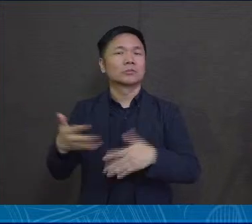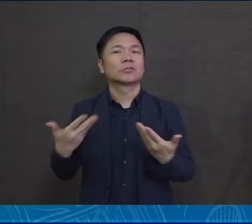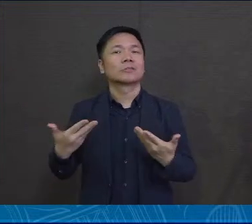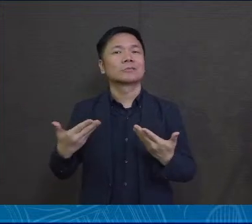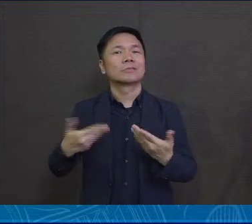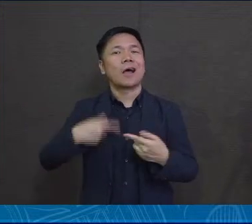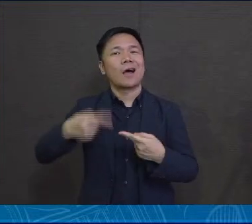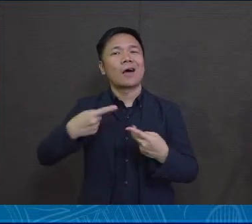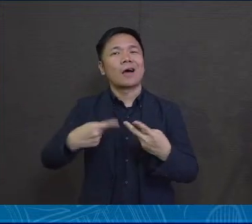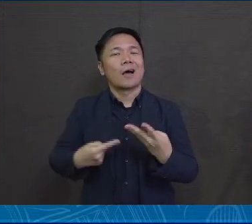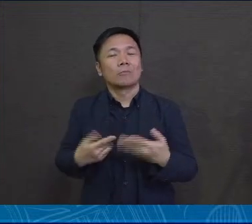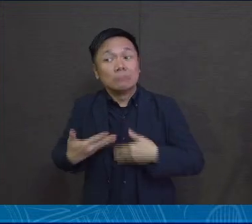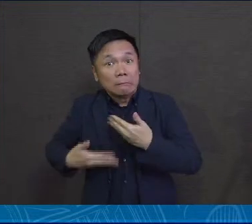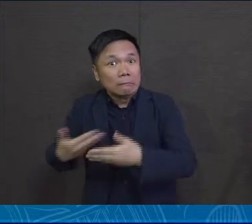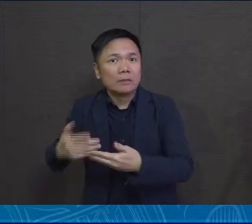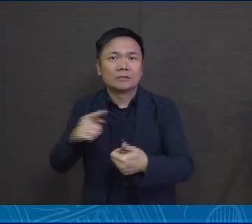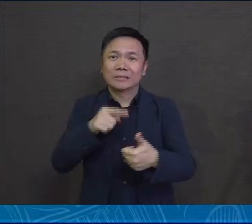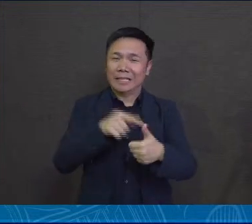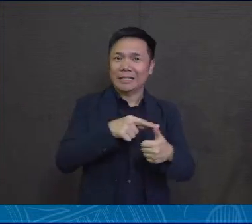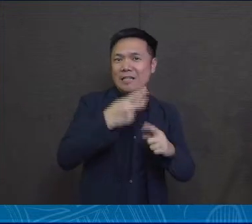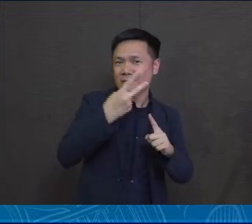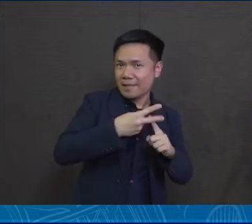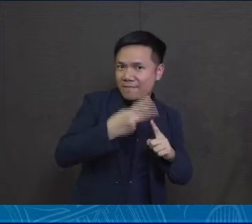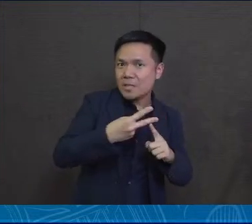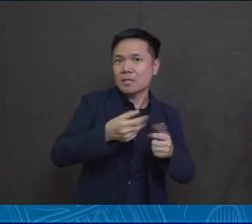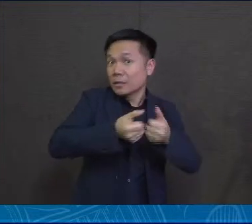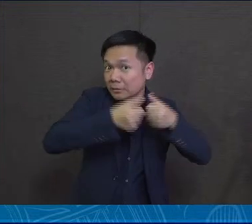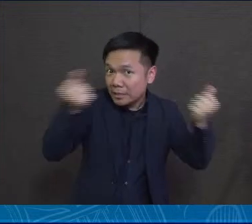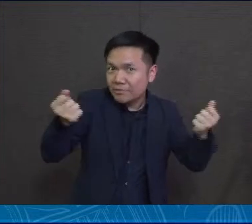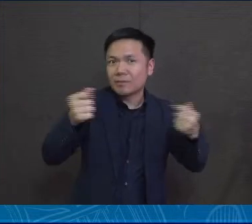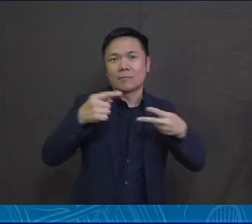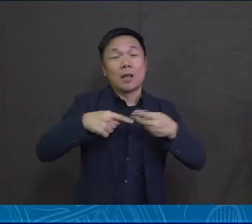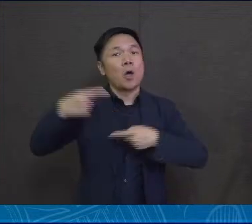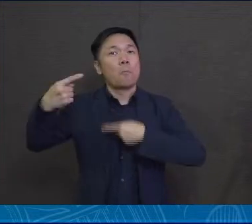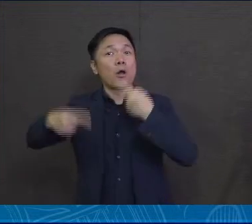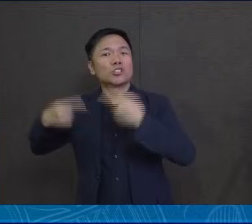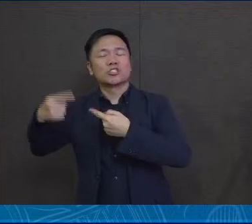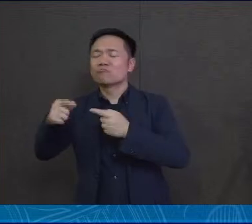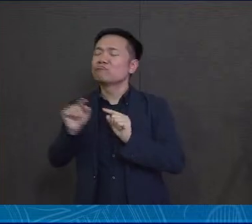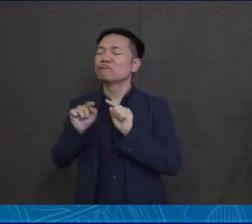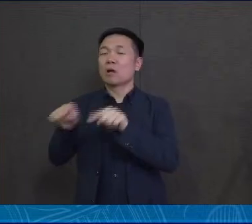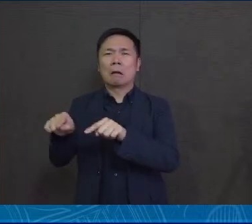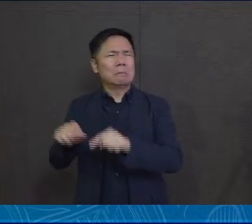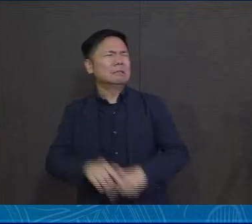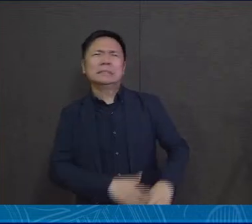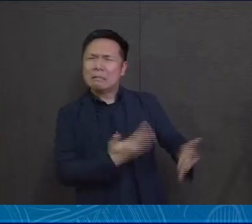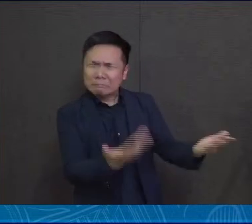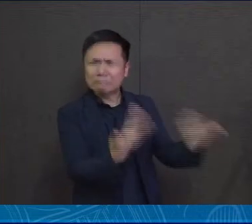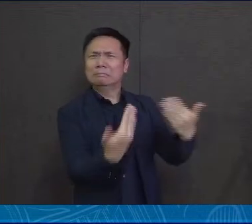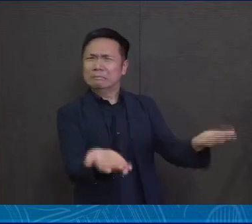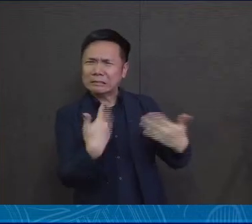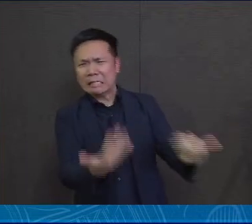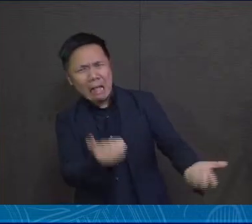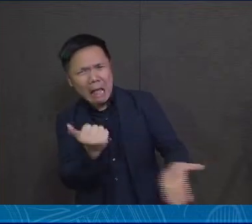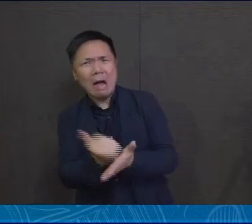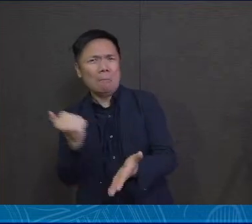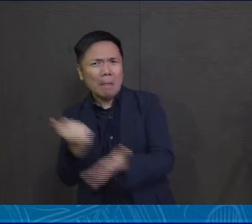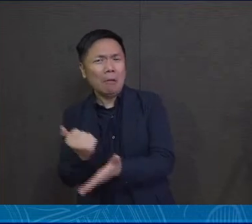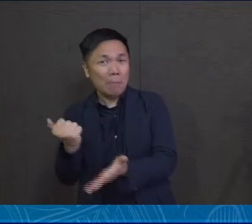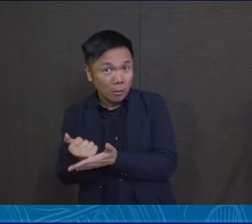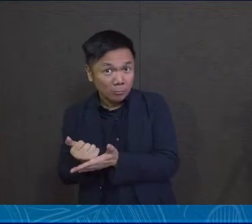mass media and also the politicians would shout, do something.